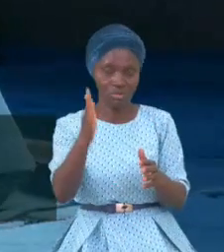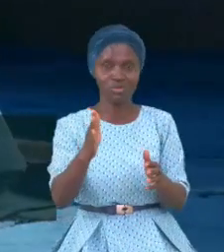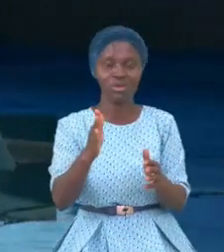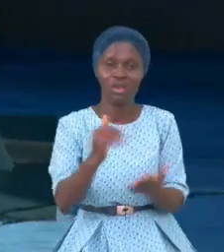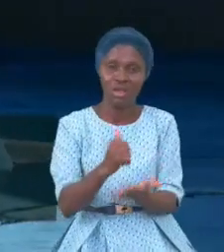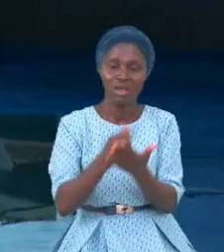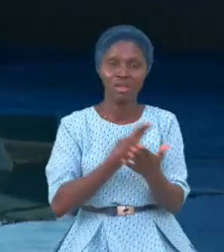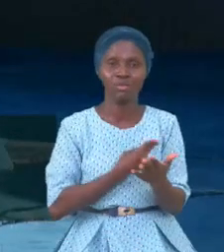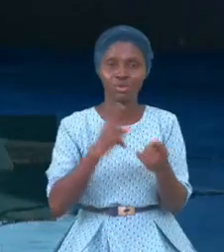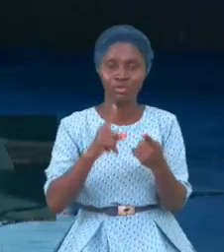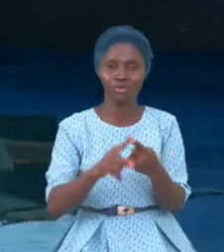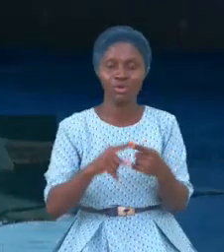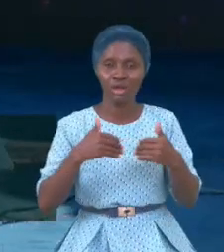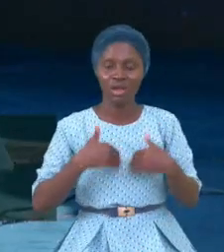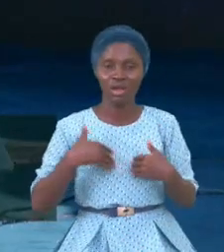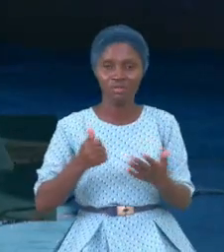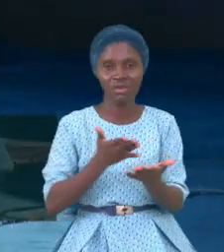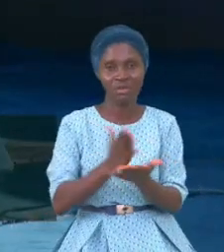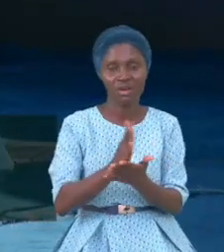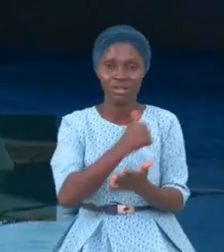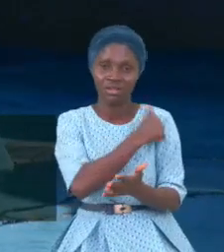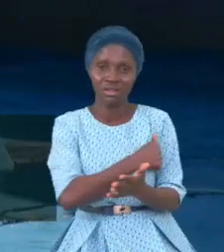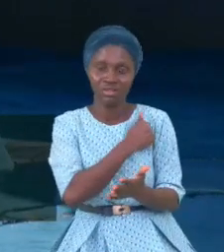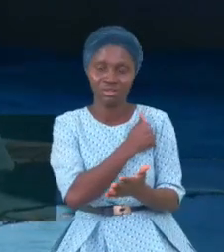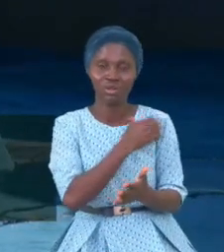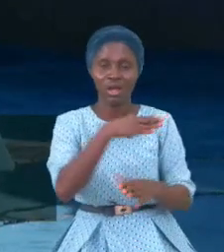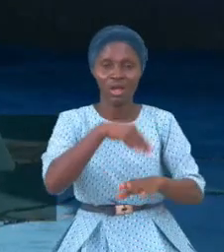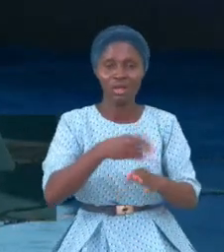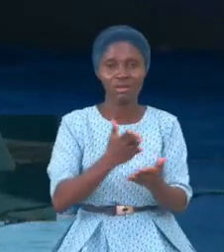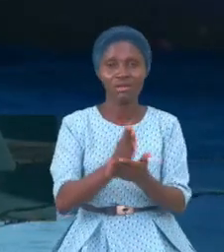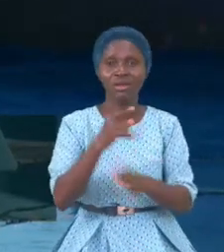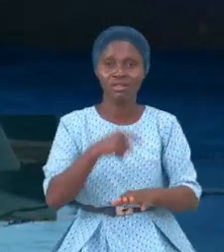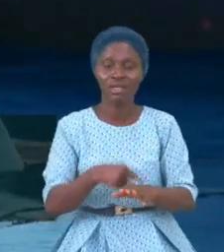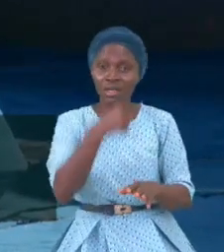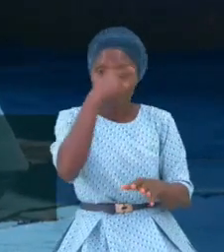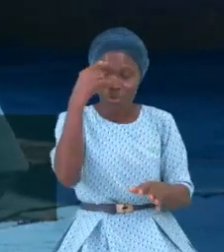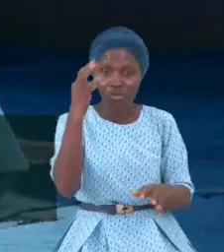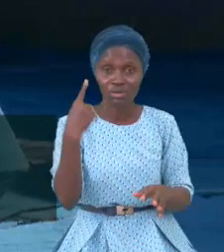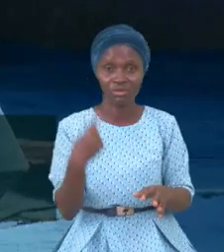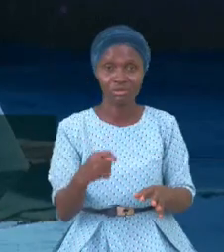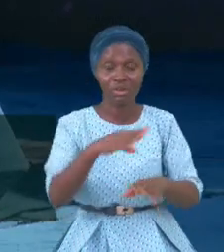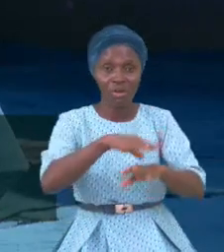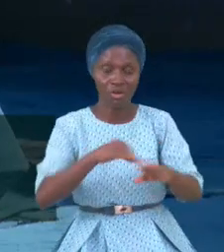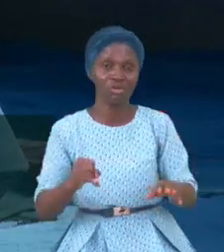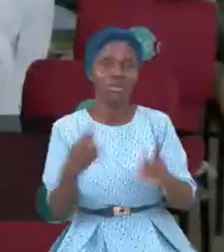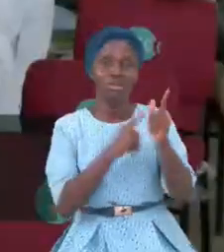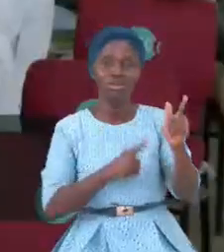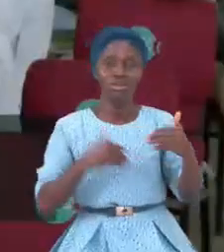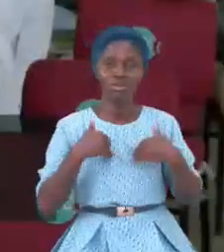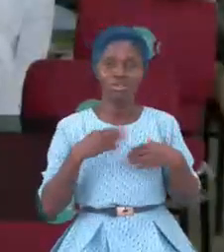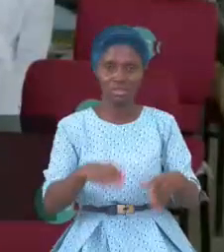attitude at the right time because of the calling the Lord has given us in Jesus'